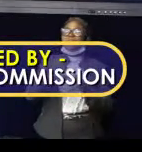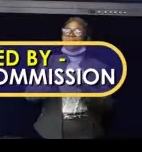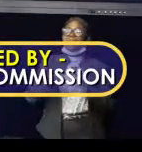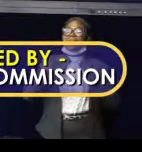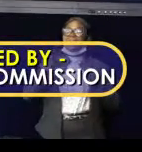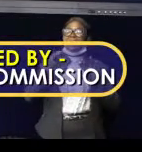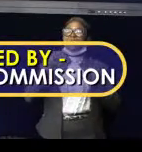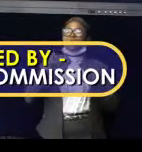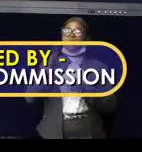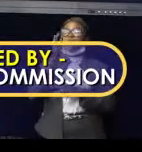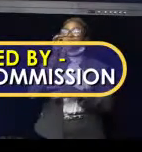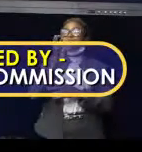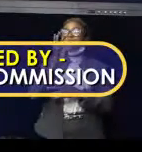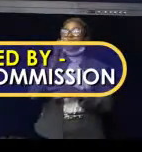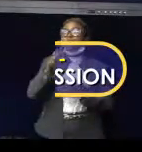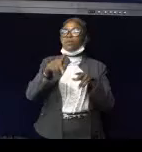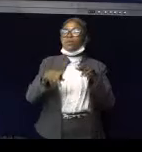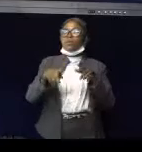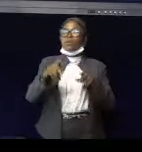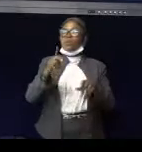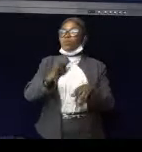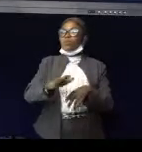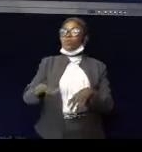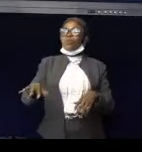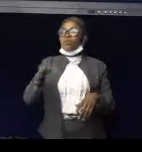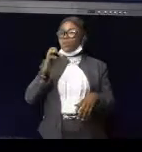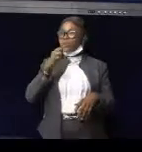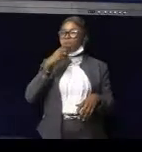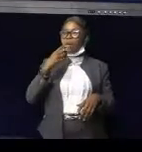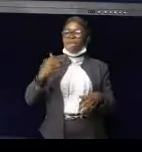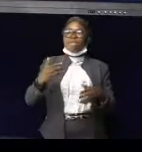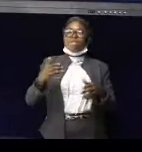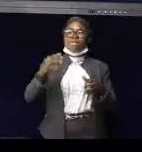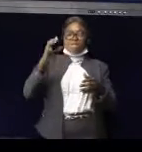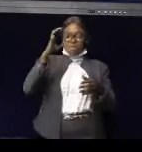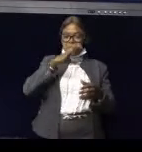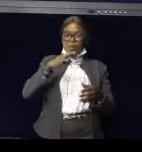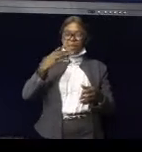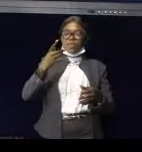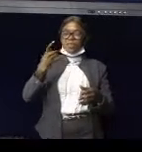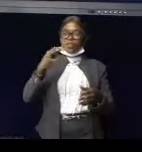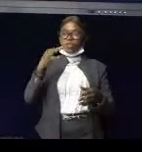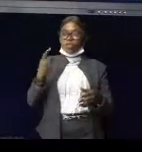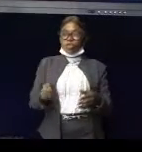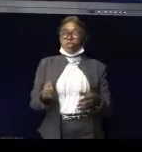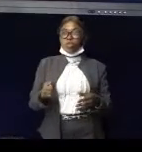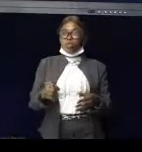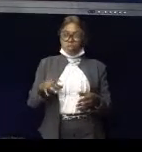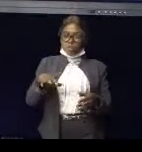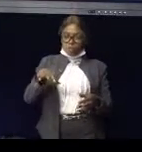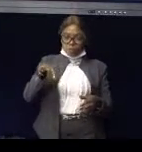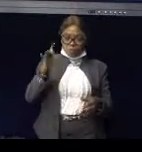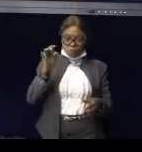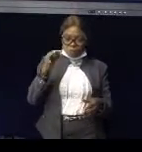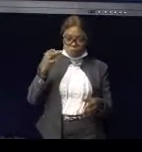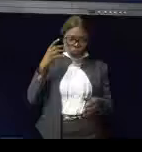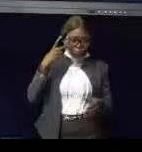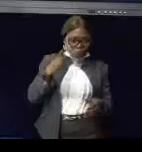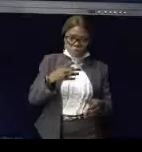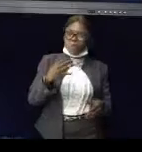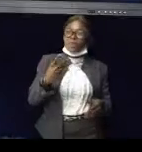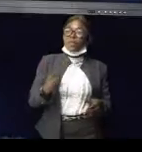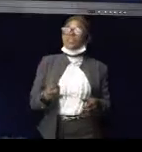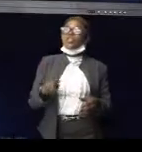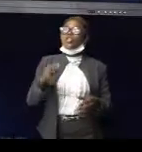40 pupils, 25 are girls. Find the ratio of boys to girls in the class. What fraction of the girls are the